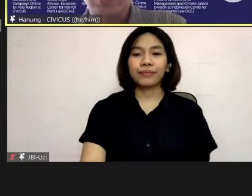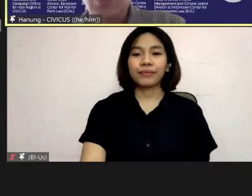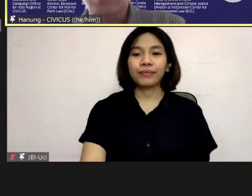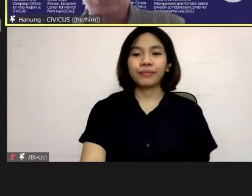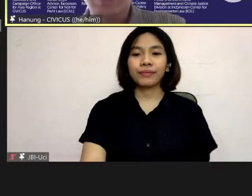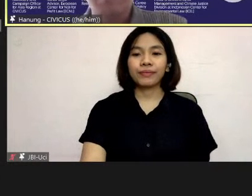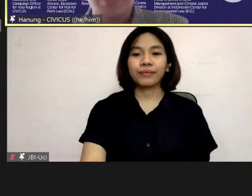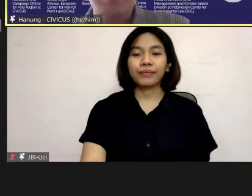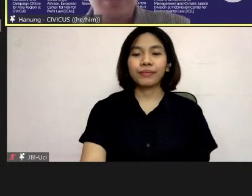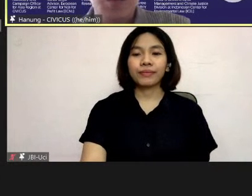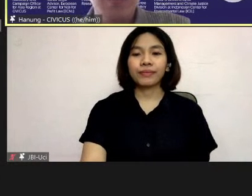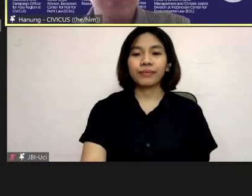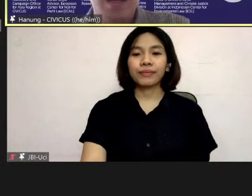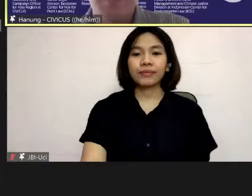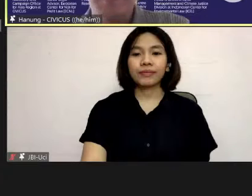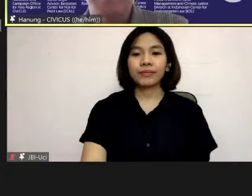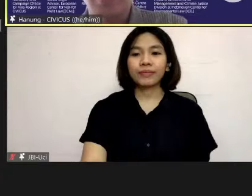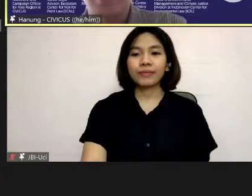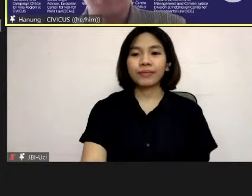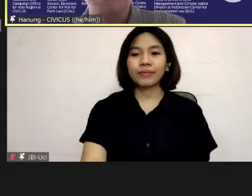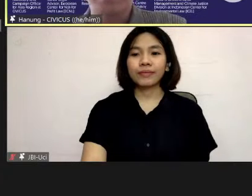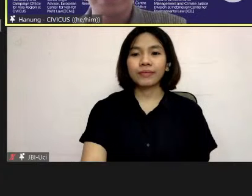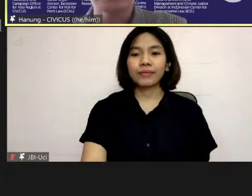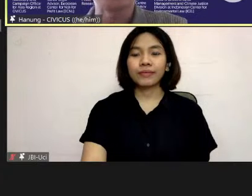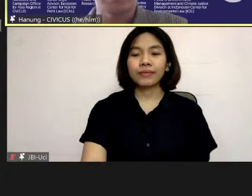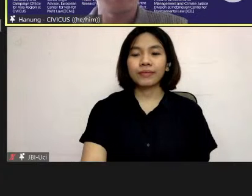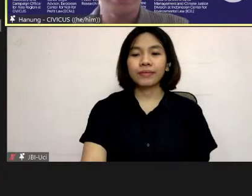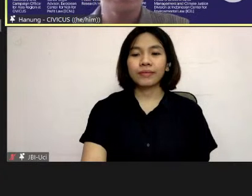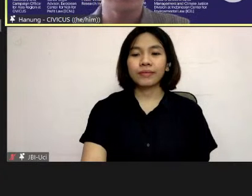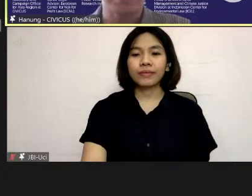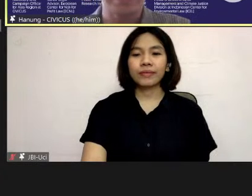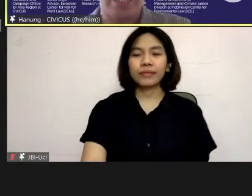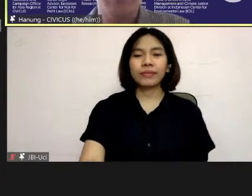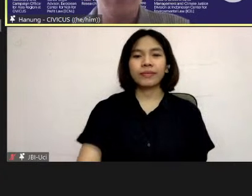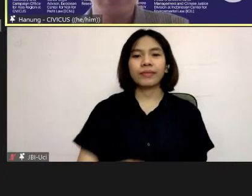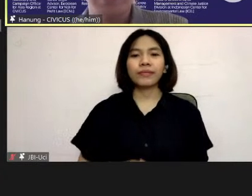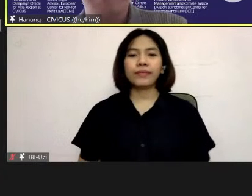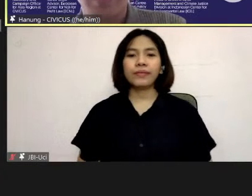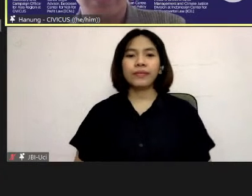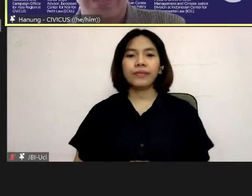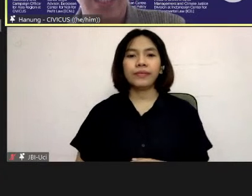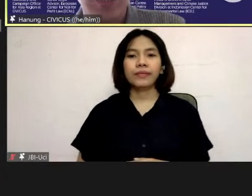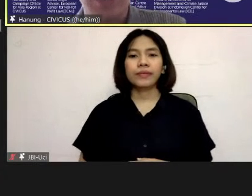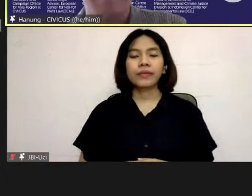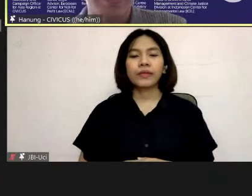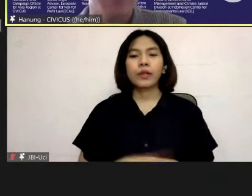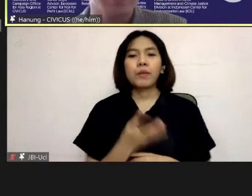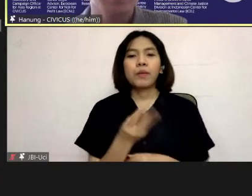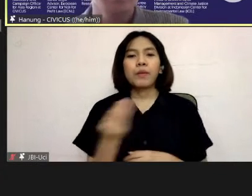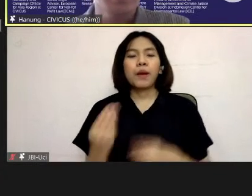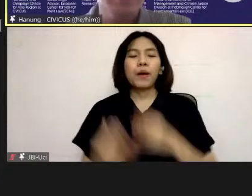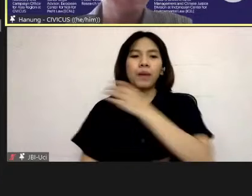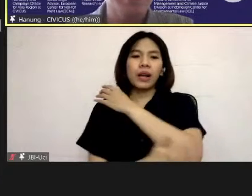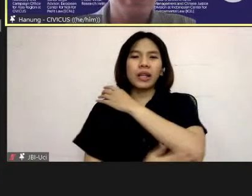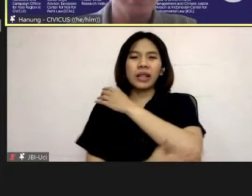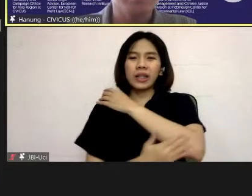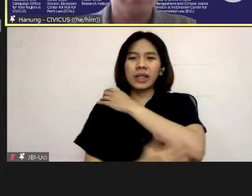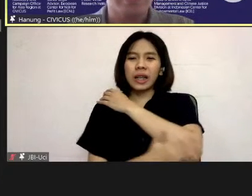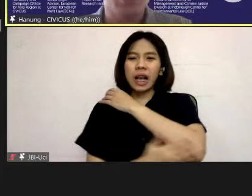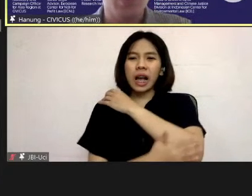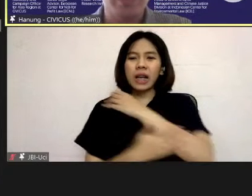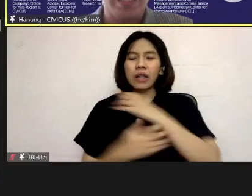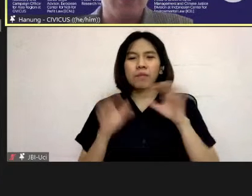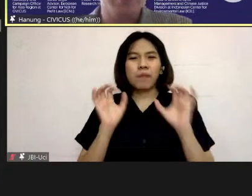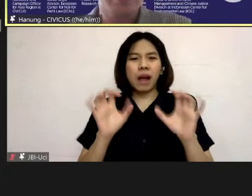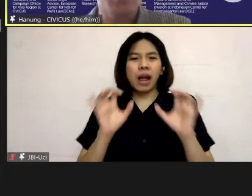repressed and closed civic space countries are kind of dominated in Africa, Asian Pacific, Middle East,